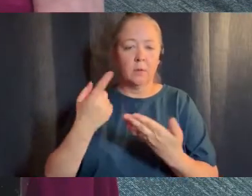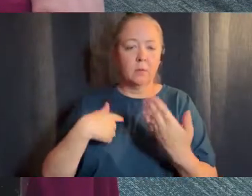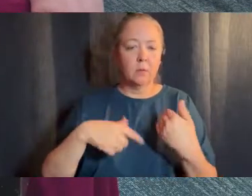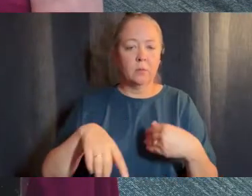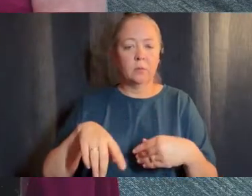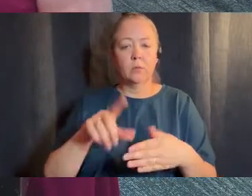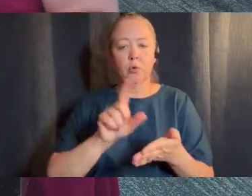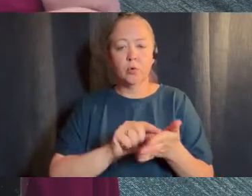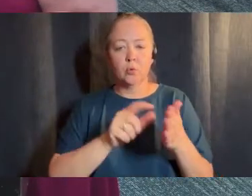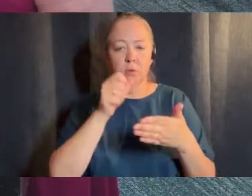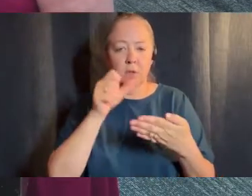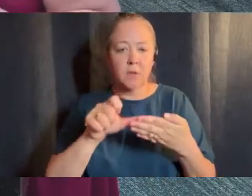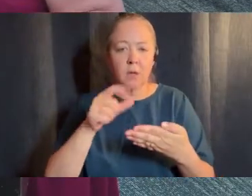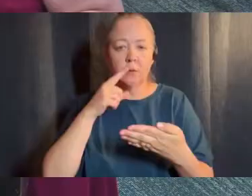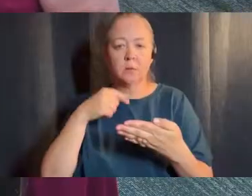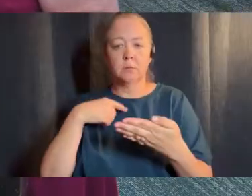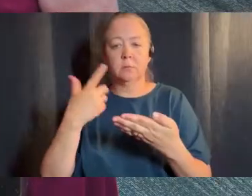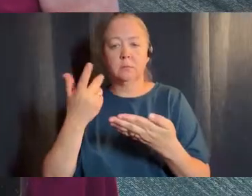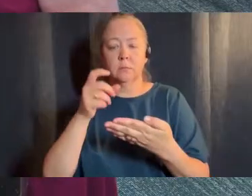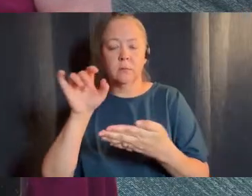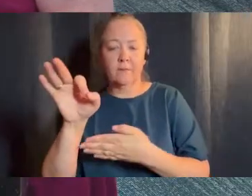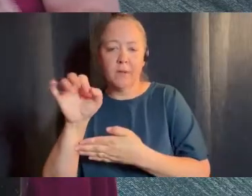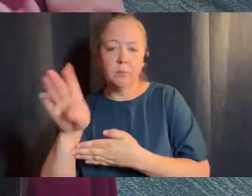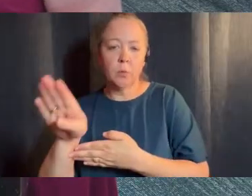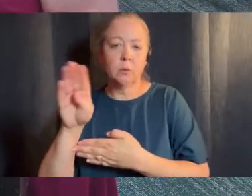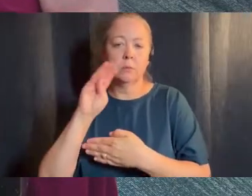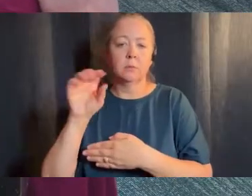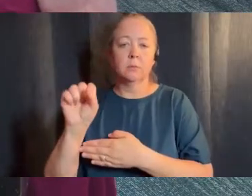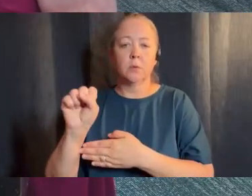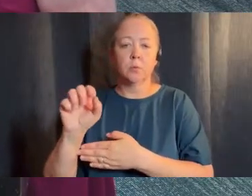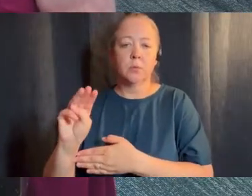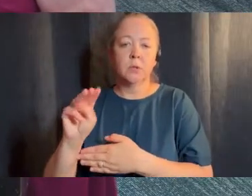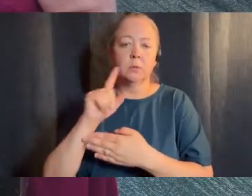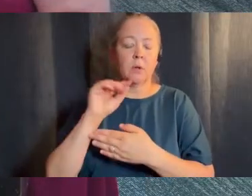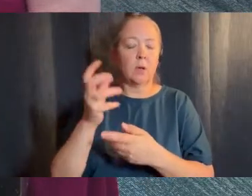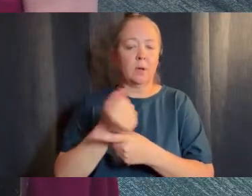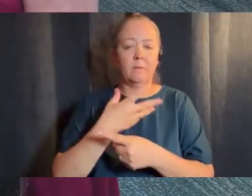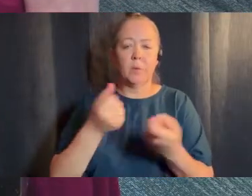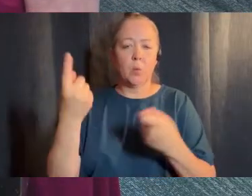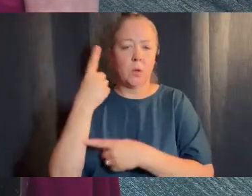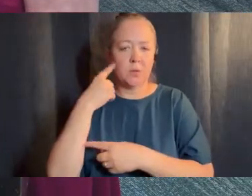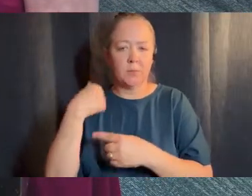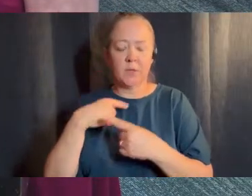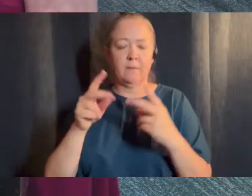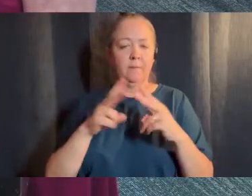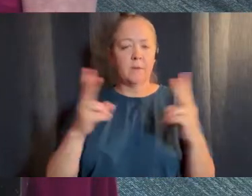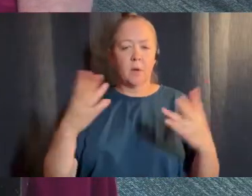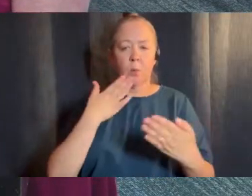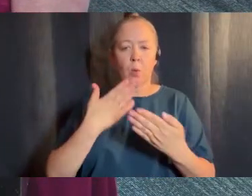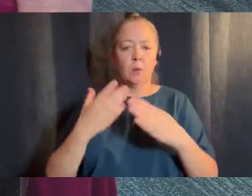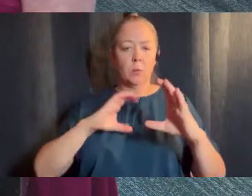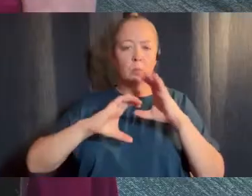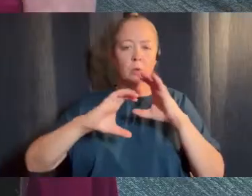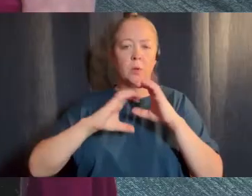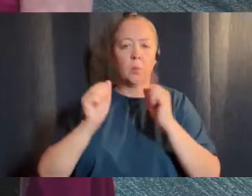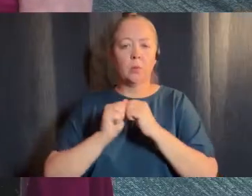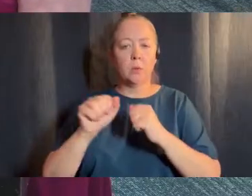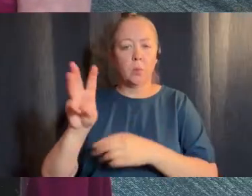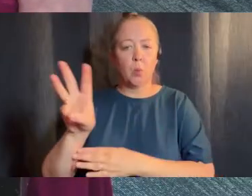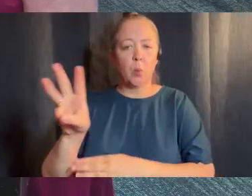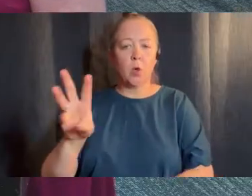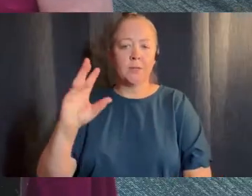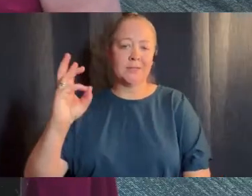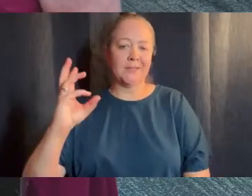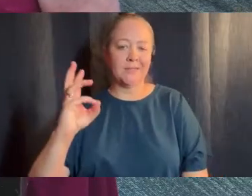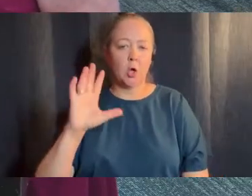time, Ward 6 has been very well represented and very well communicated with. Her presence at or not at the event